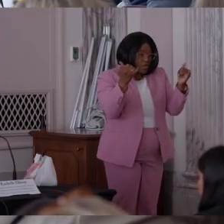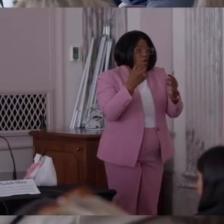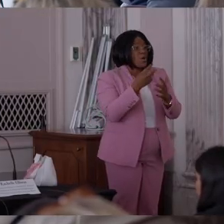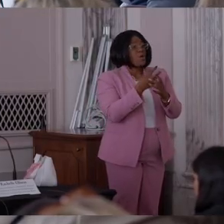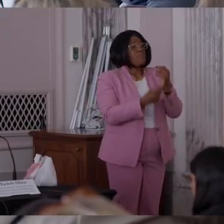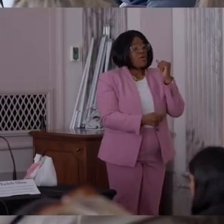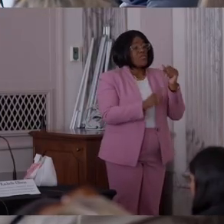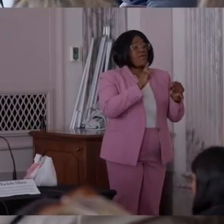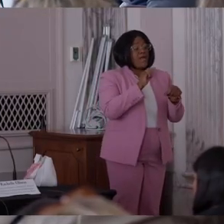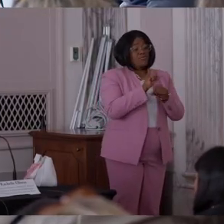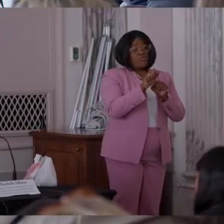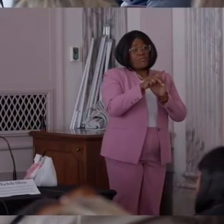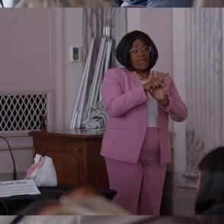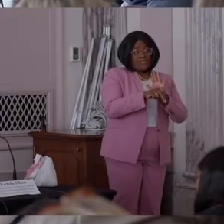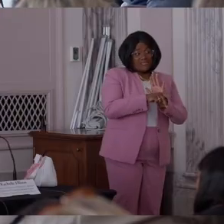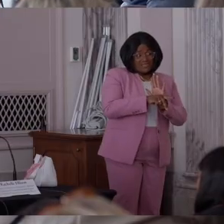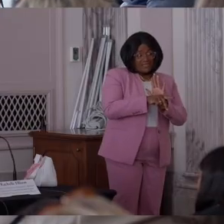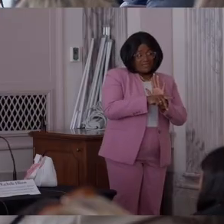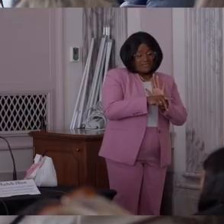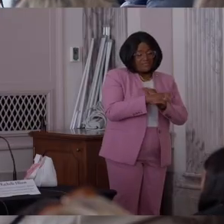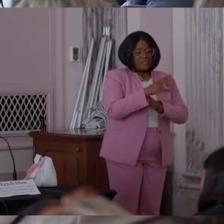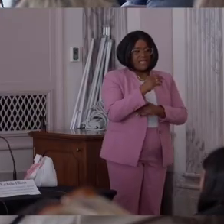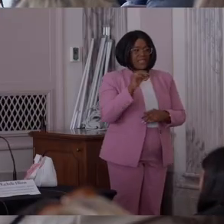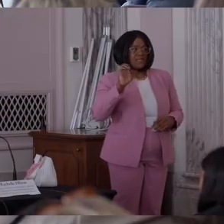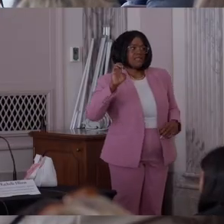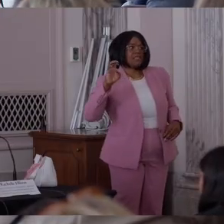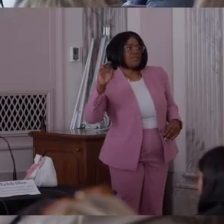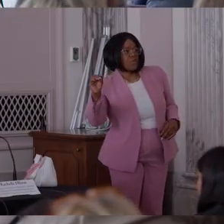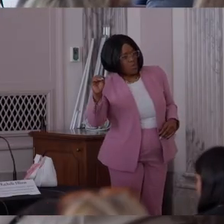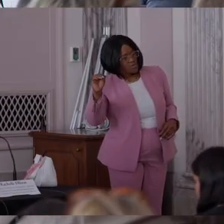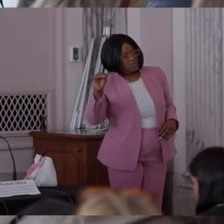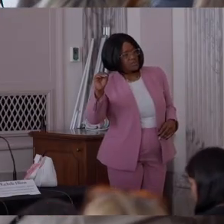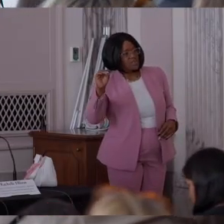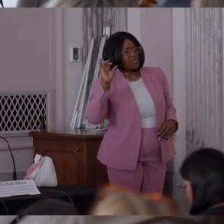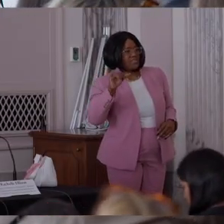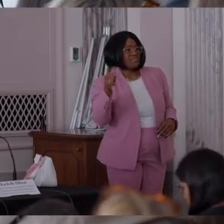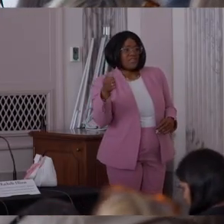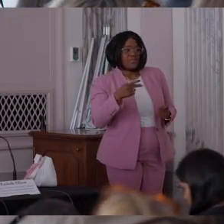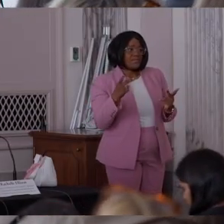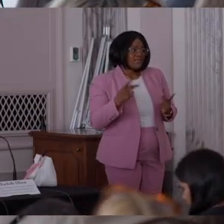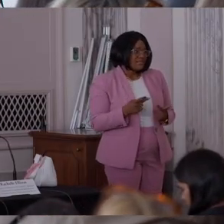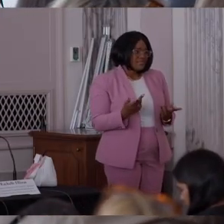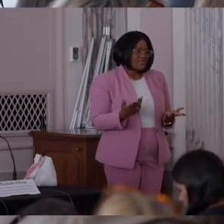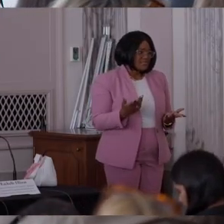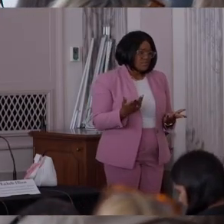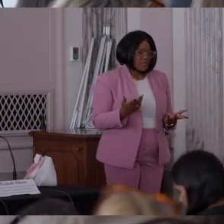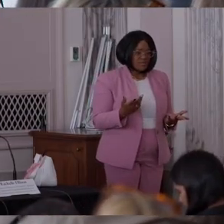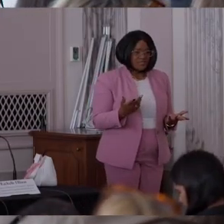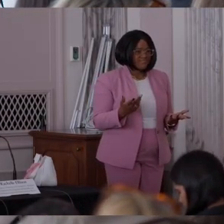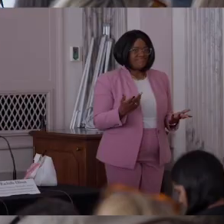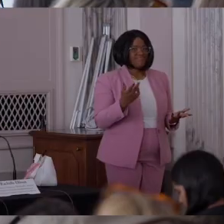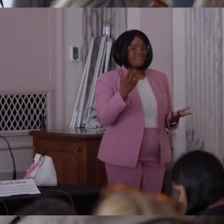the actual policy, but there's the executive orders also. That's another place where they are